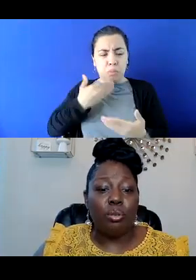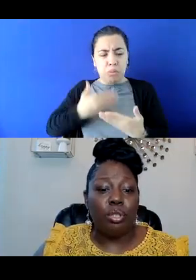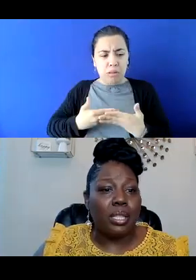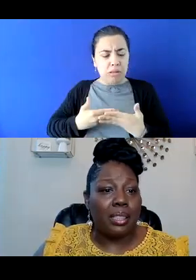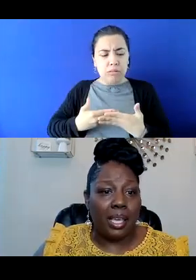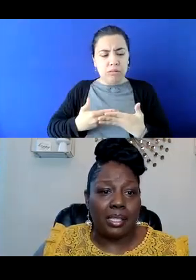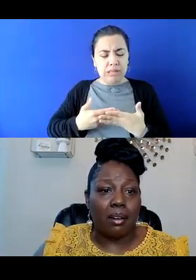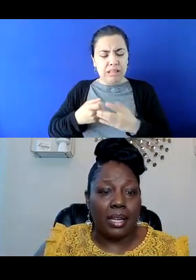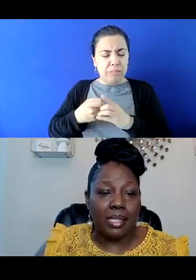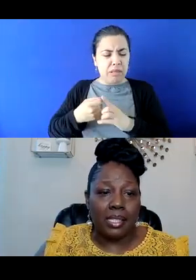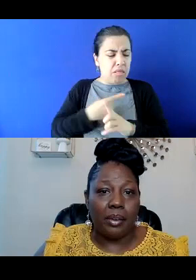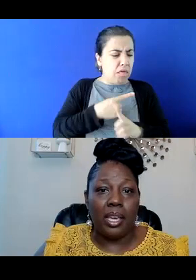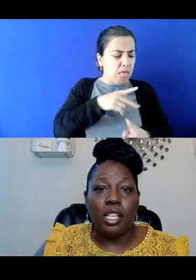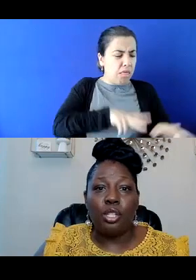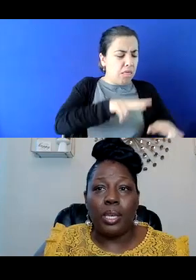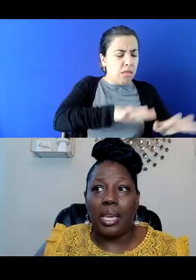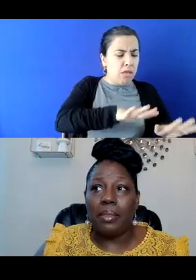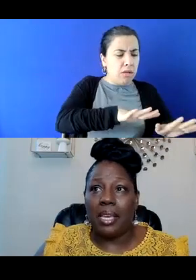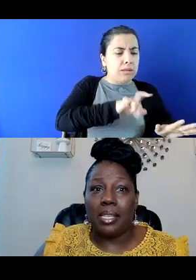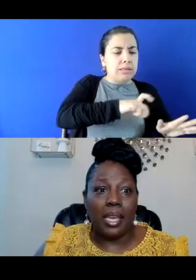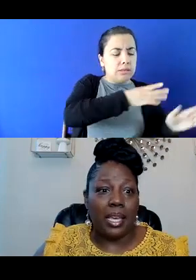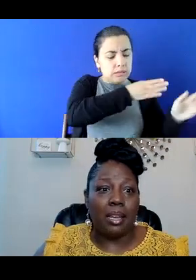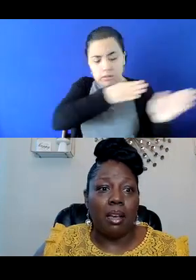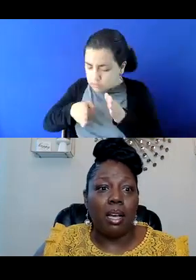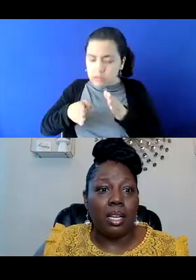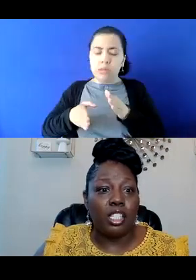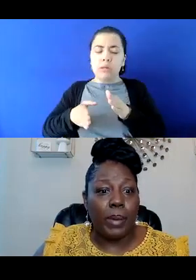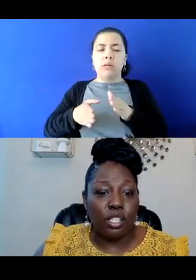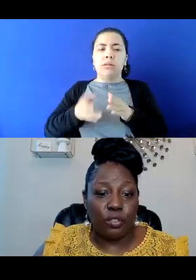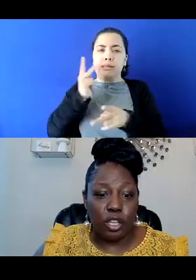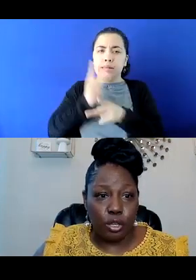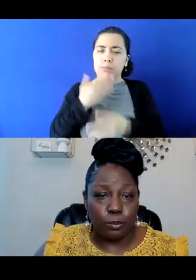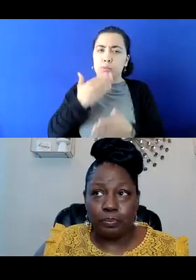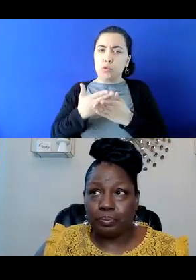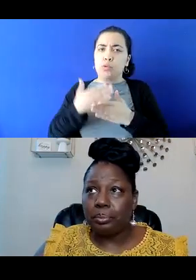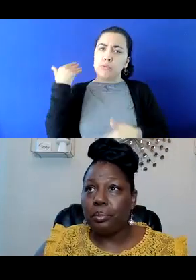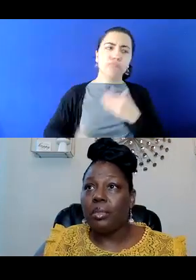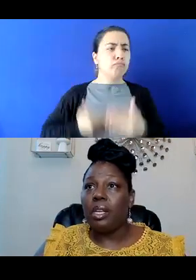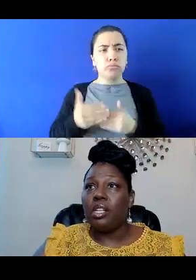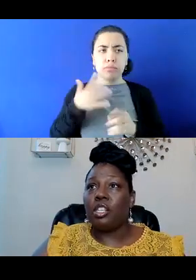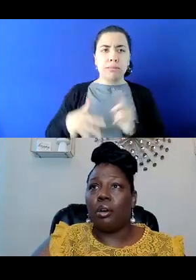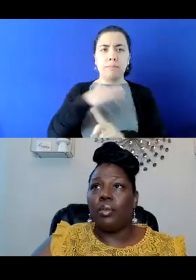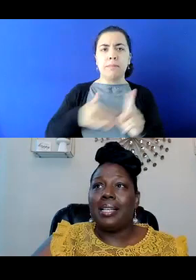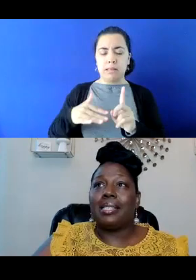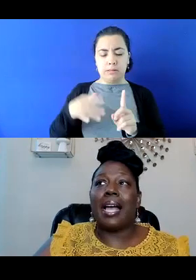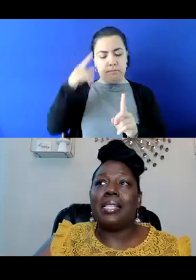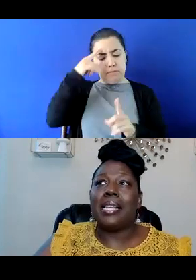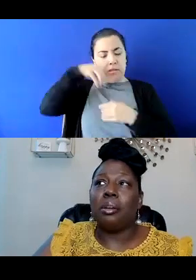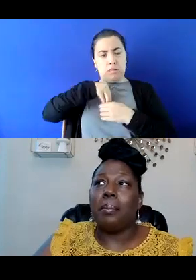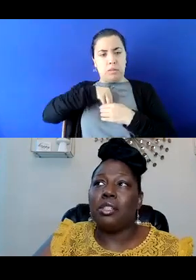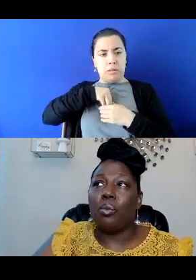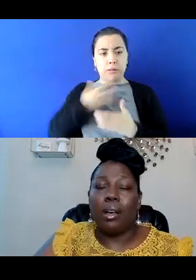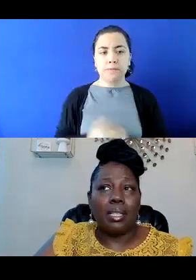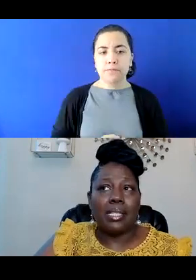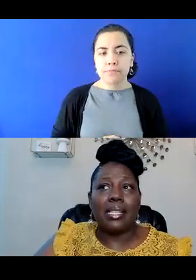that you do the things that are necessary to keep things in a good space for you. So Signs that